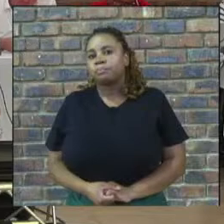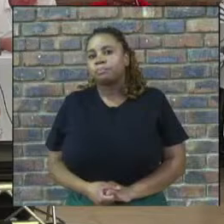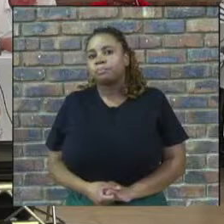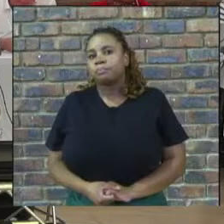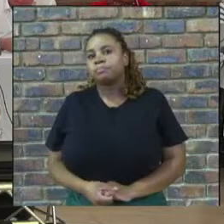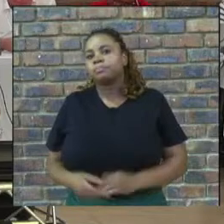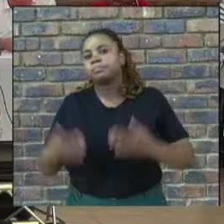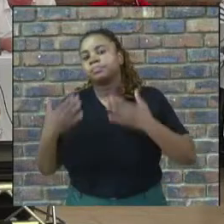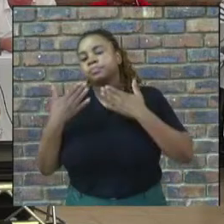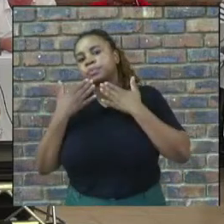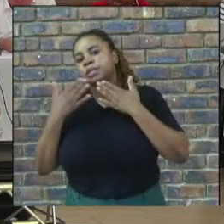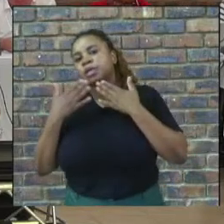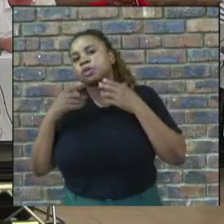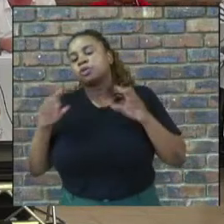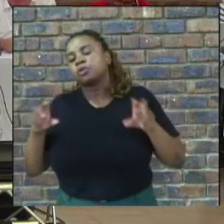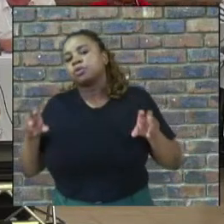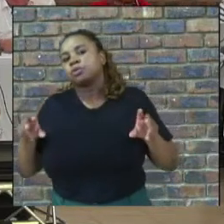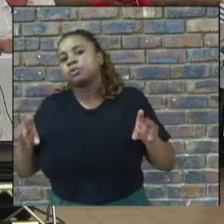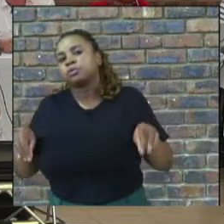Thank you, Chair. I think